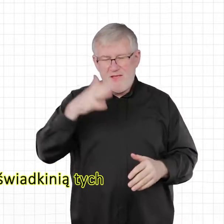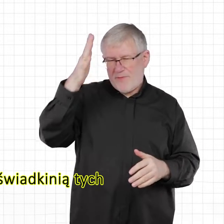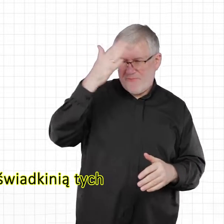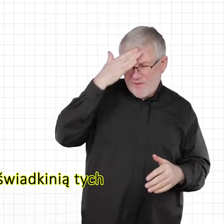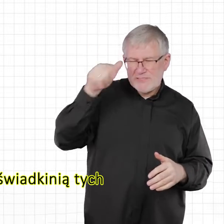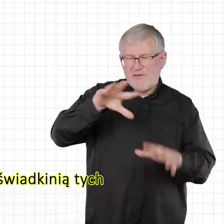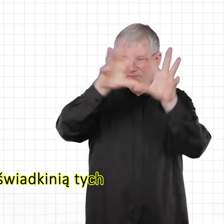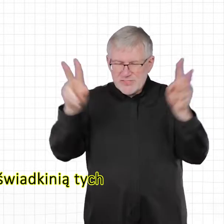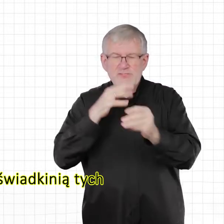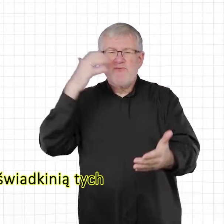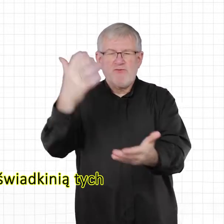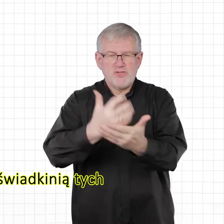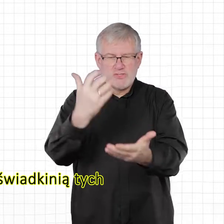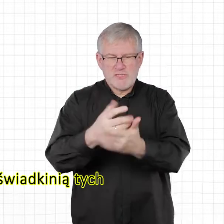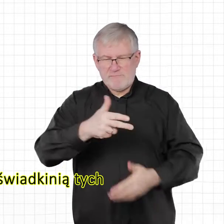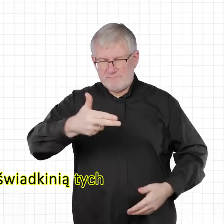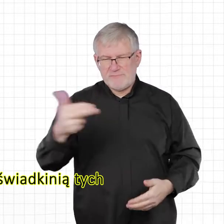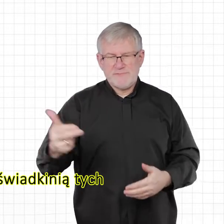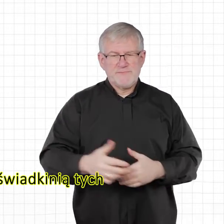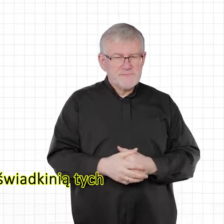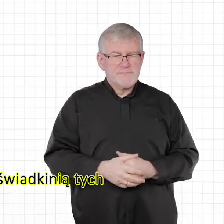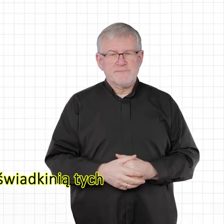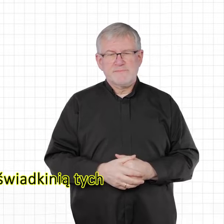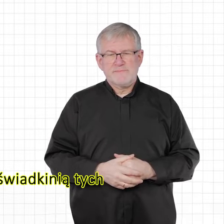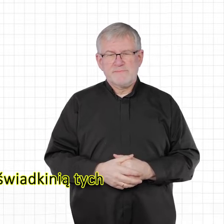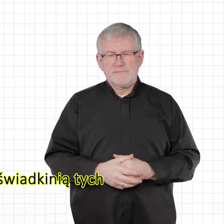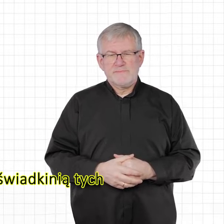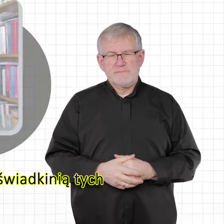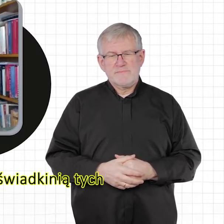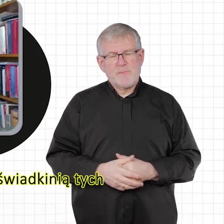I have a general question.